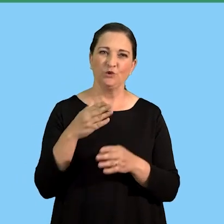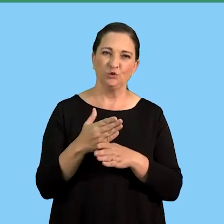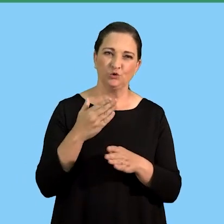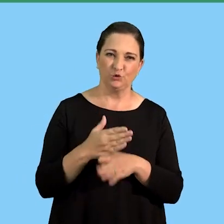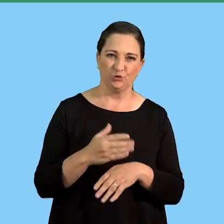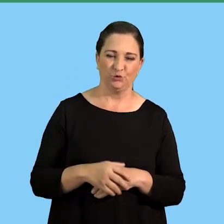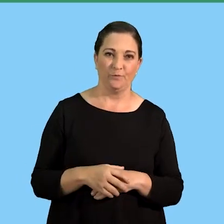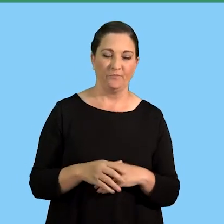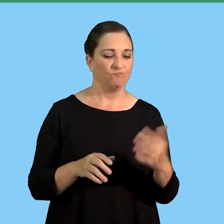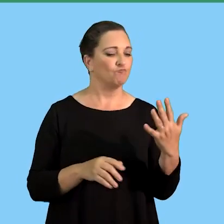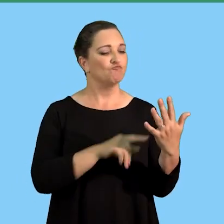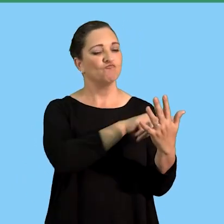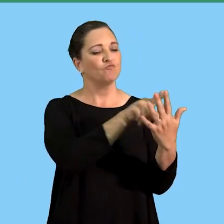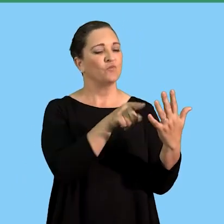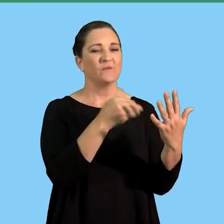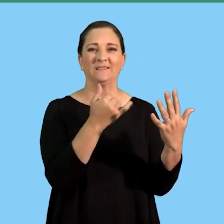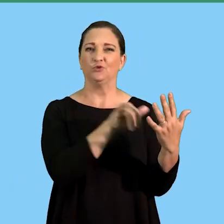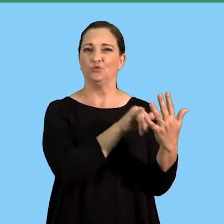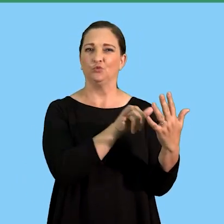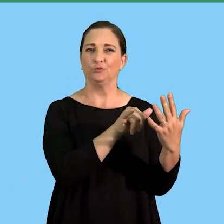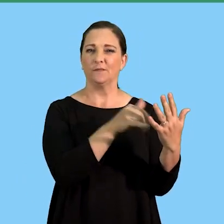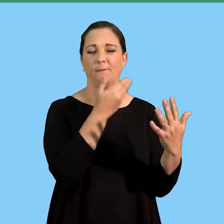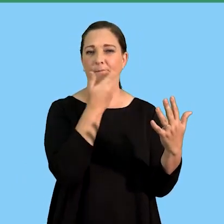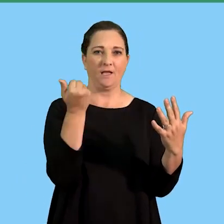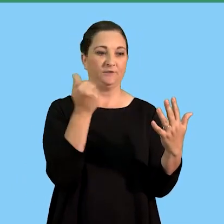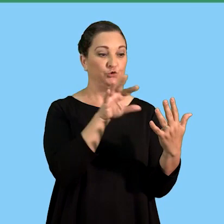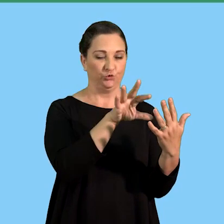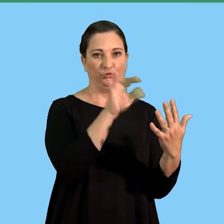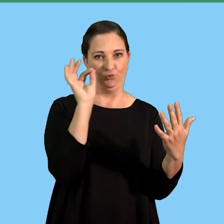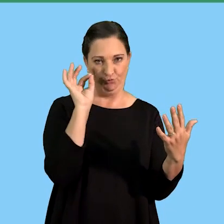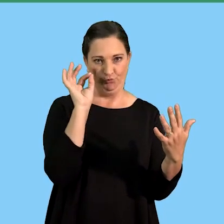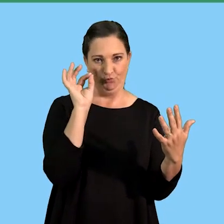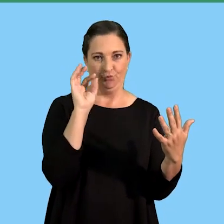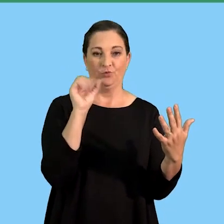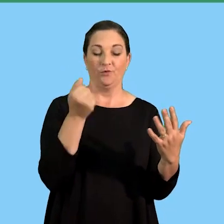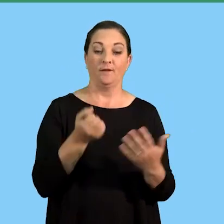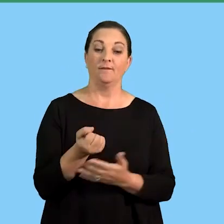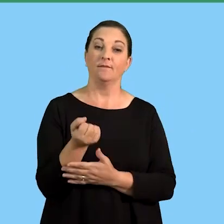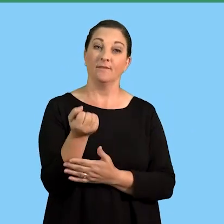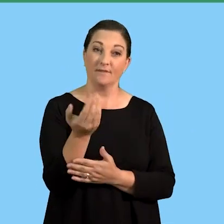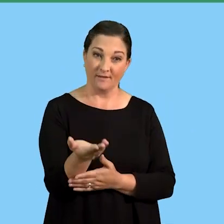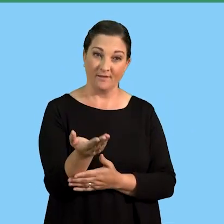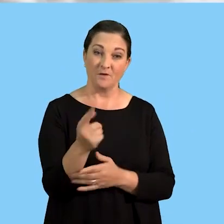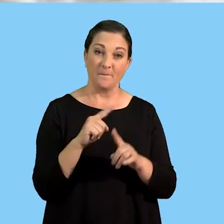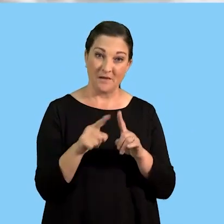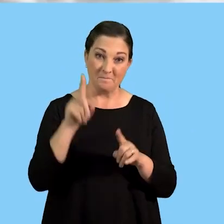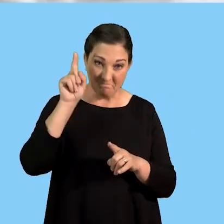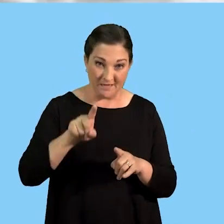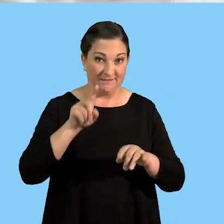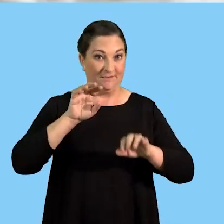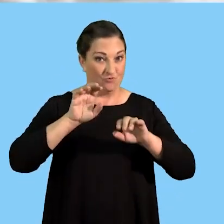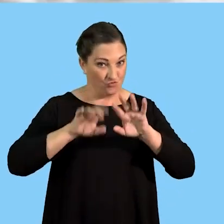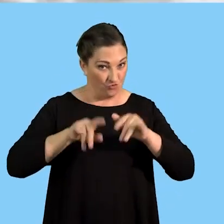interviewing those 5, you will then find the most suitable candidate, and then you need to offer them employment